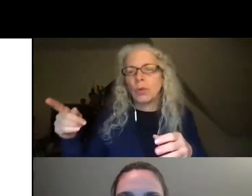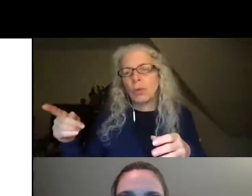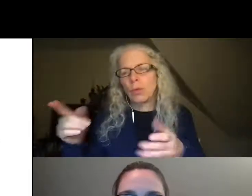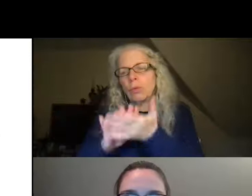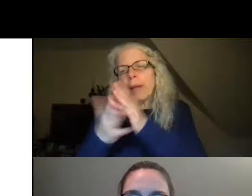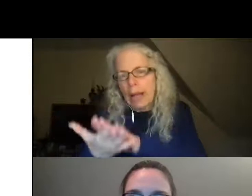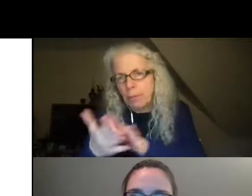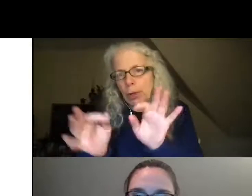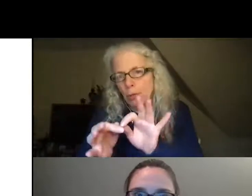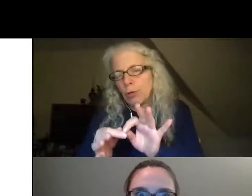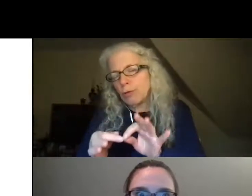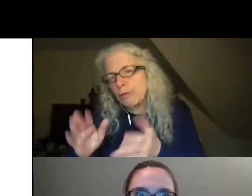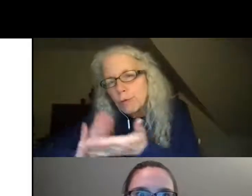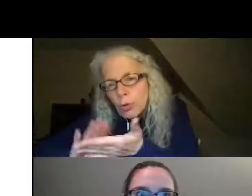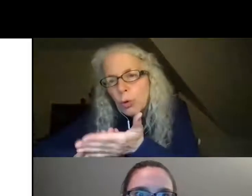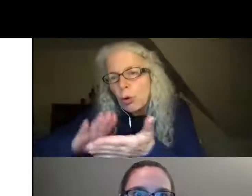interpreter.